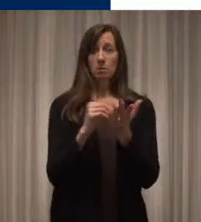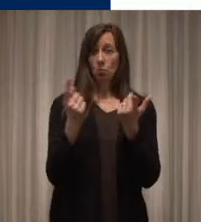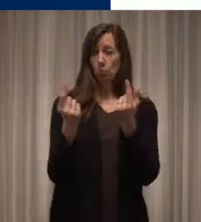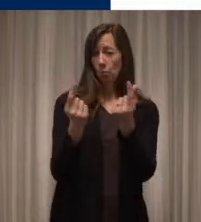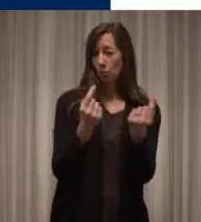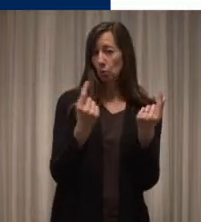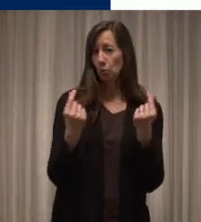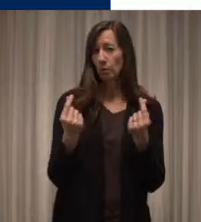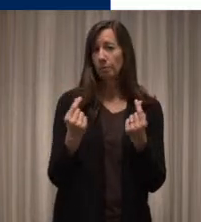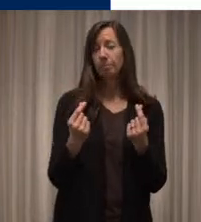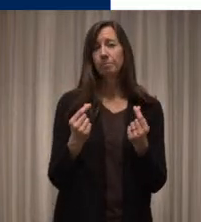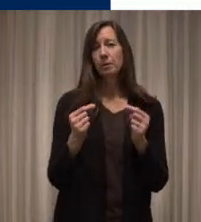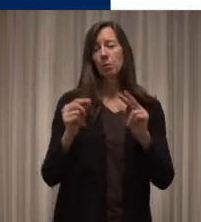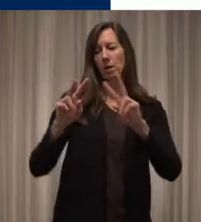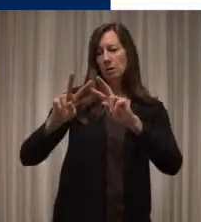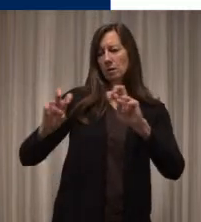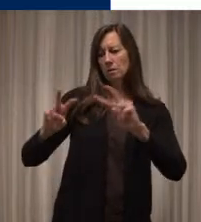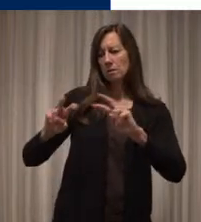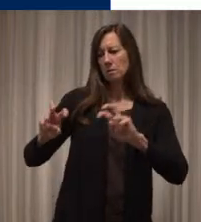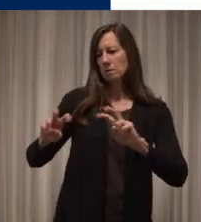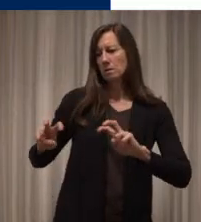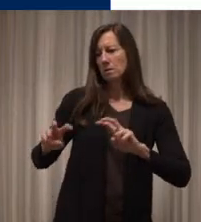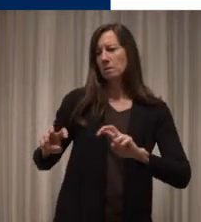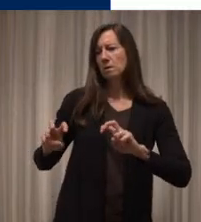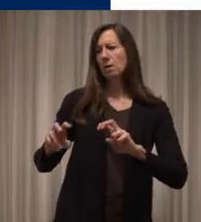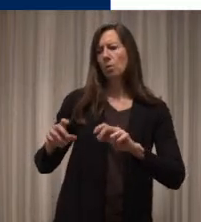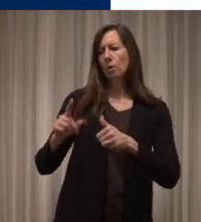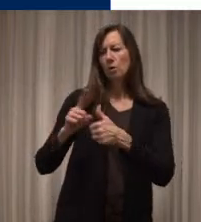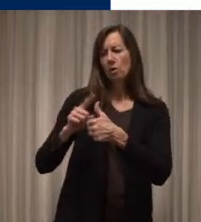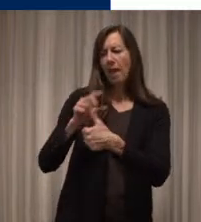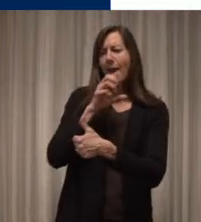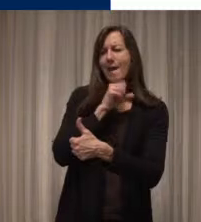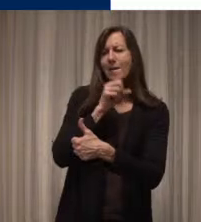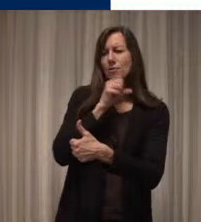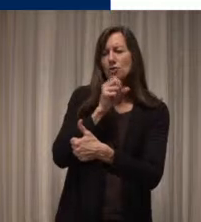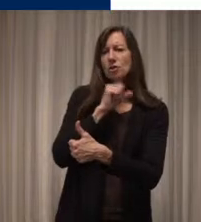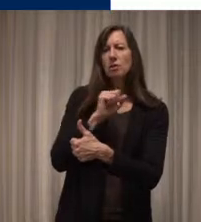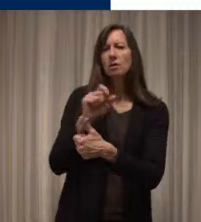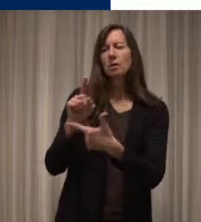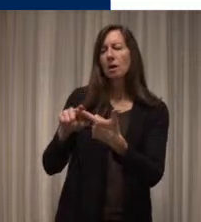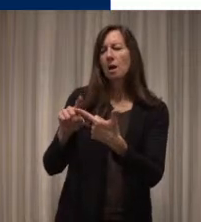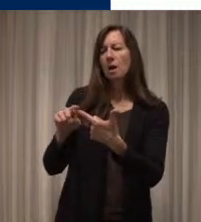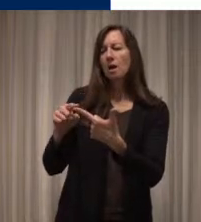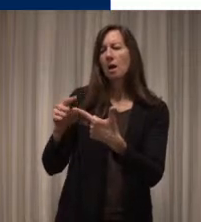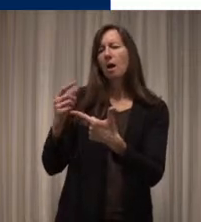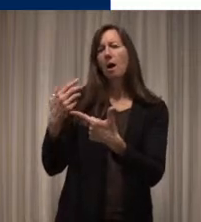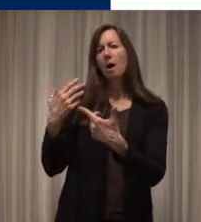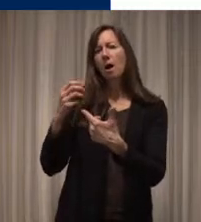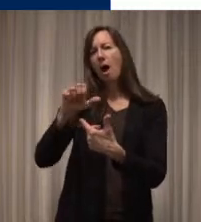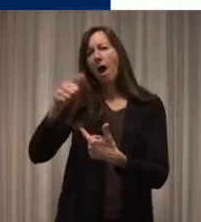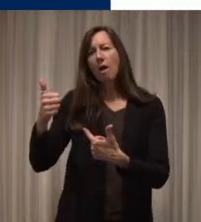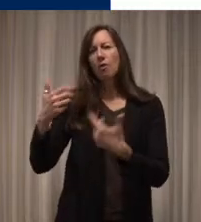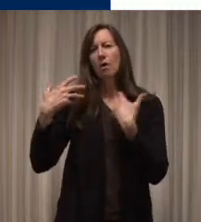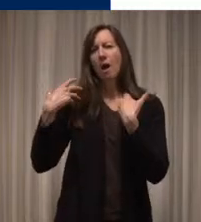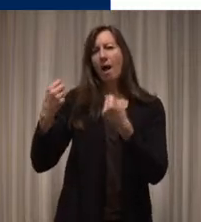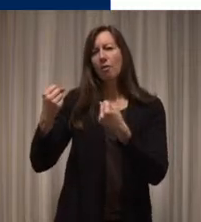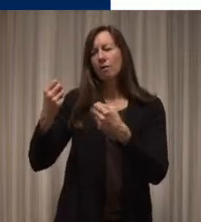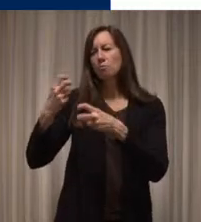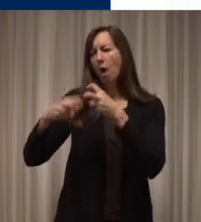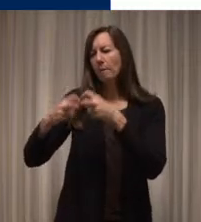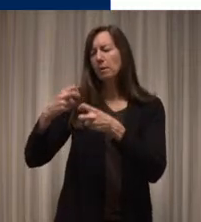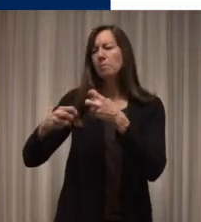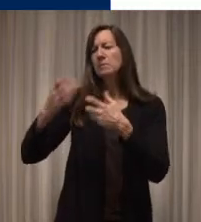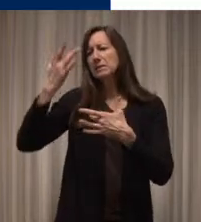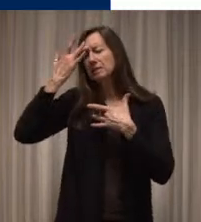at those data-driven factors. We looked at age, we looked at underlying health conditions, and we looked at